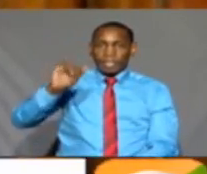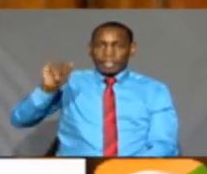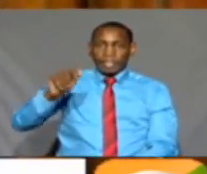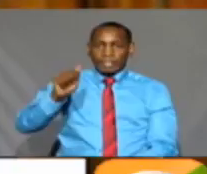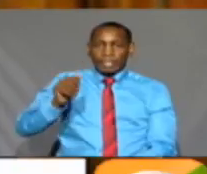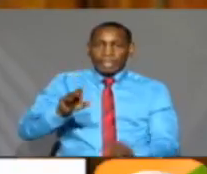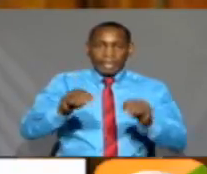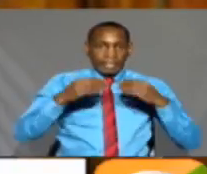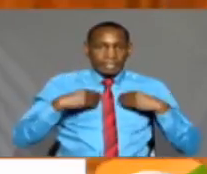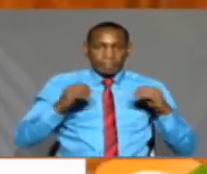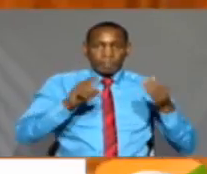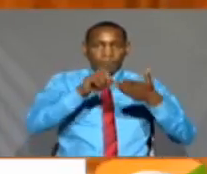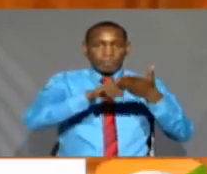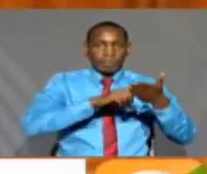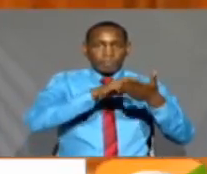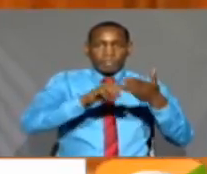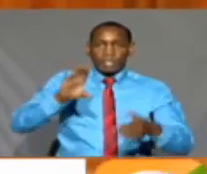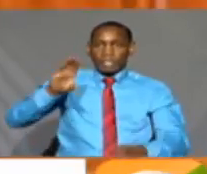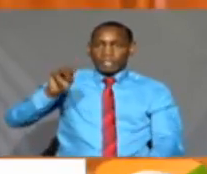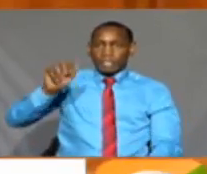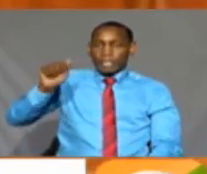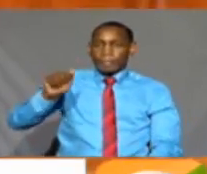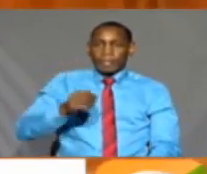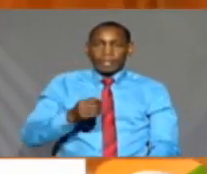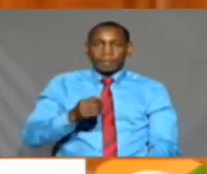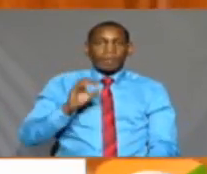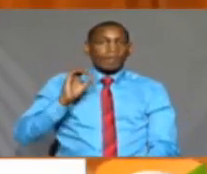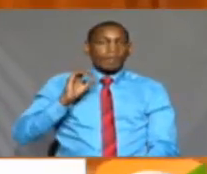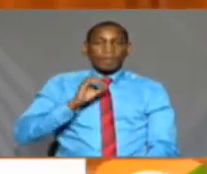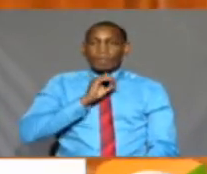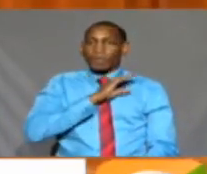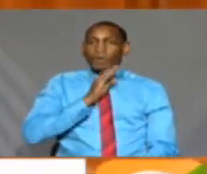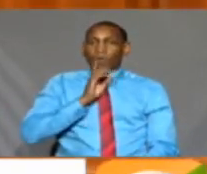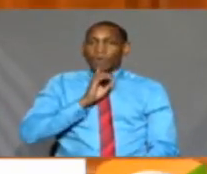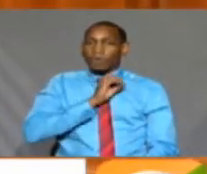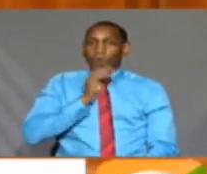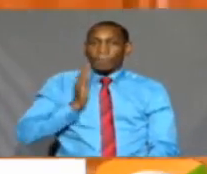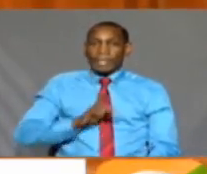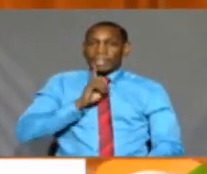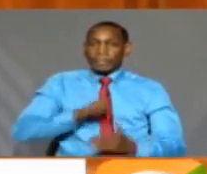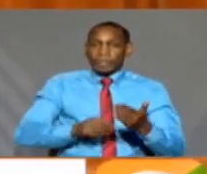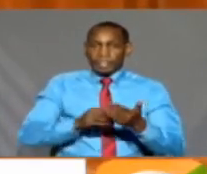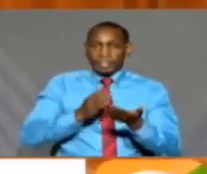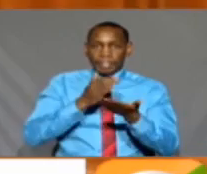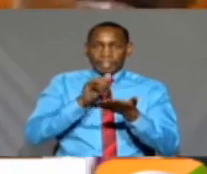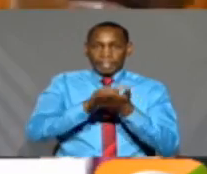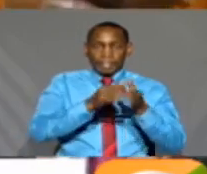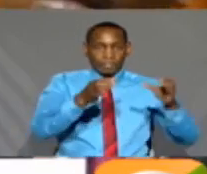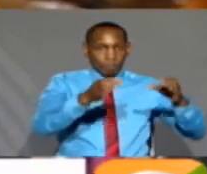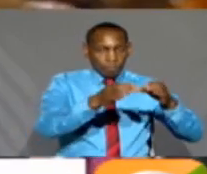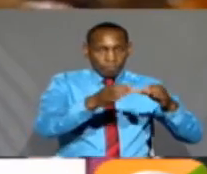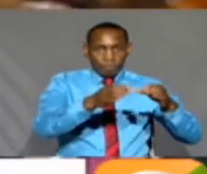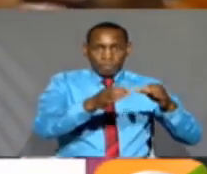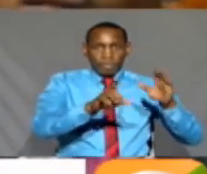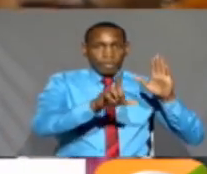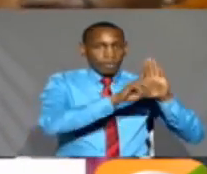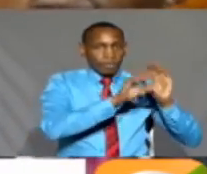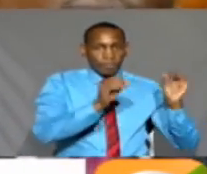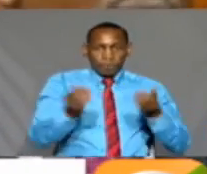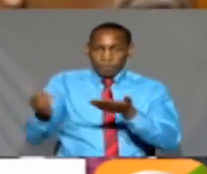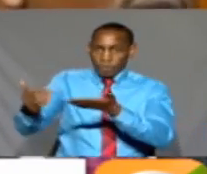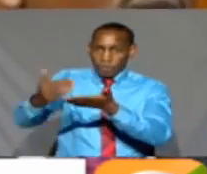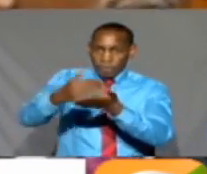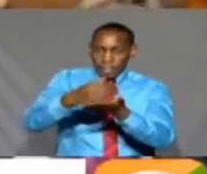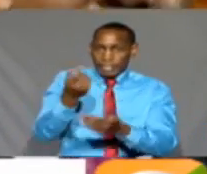accusation. The Capital Markets Authority, the complainants in the case, claimed that Karanja, through his firm, was unlawfully